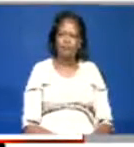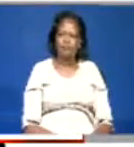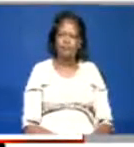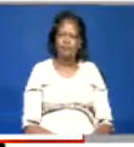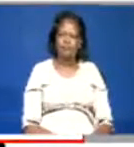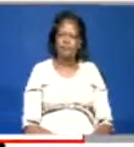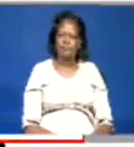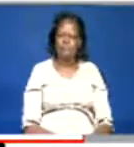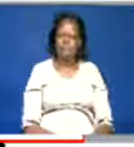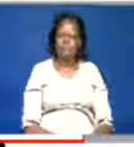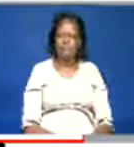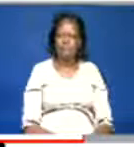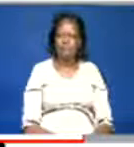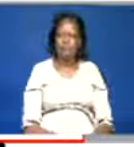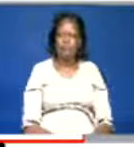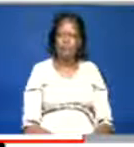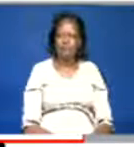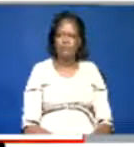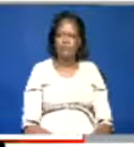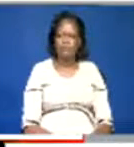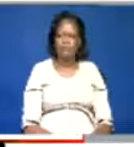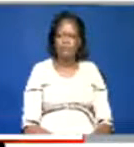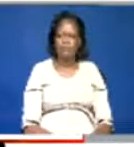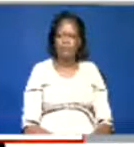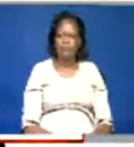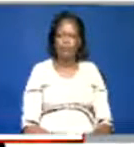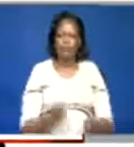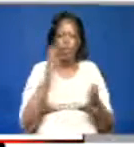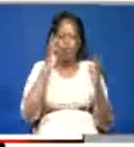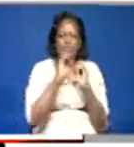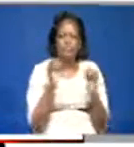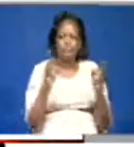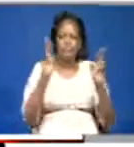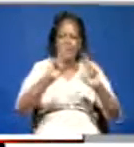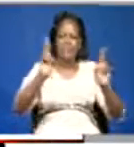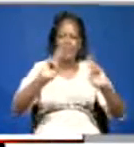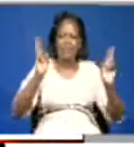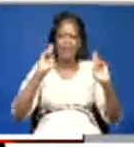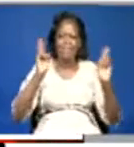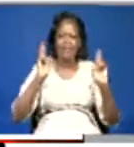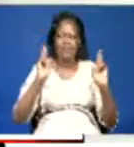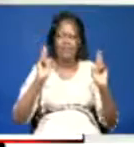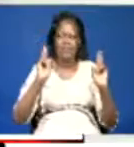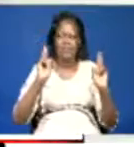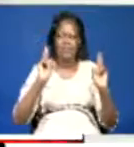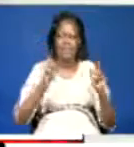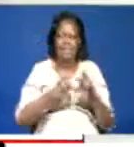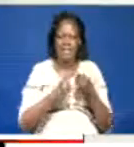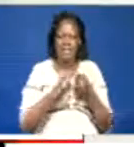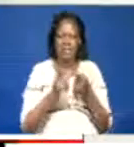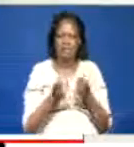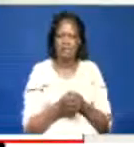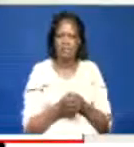We don't have to worry. We just have to be creative. We just have to be able to sit down